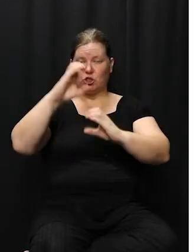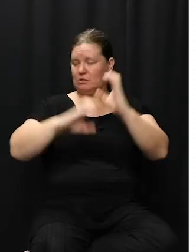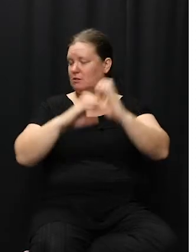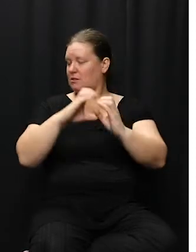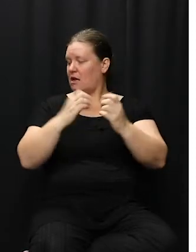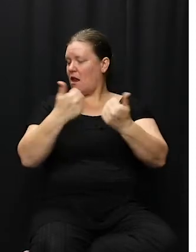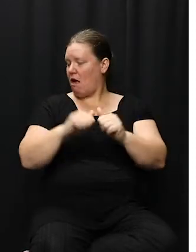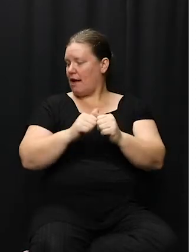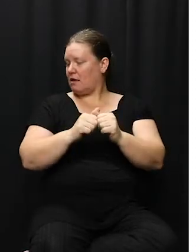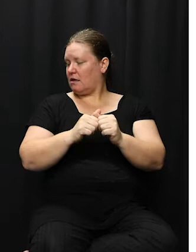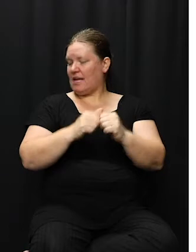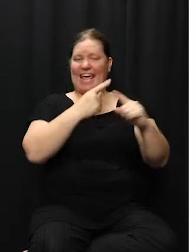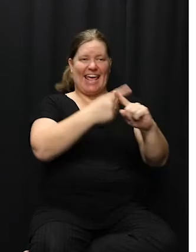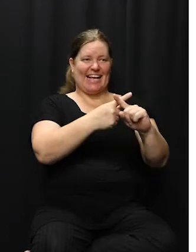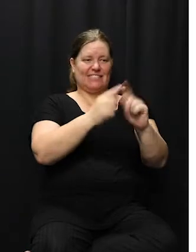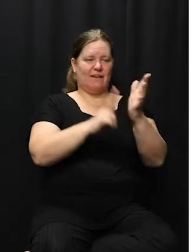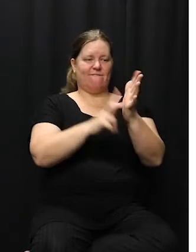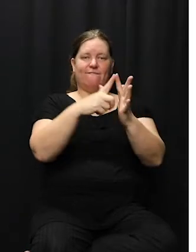like X verbed Y.